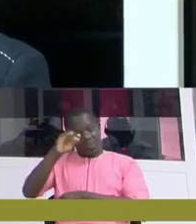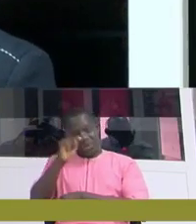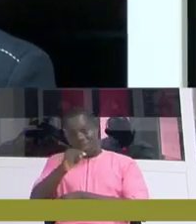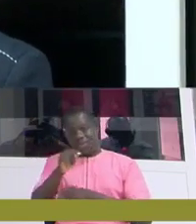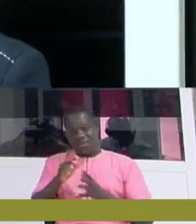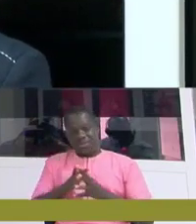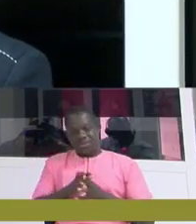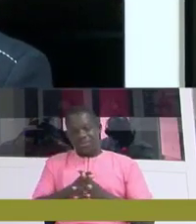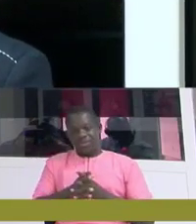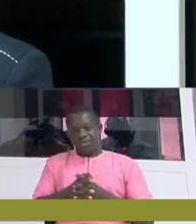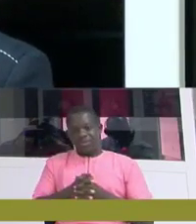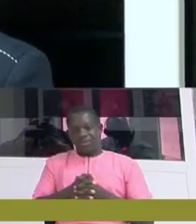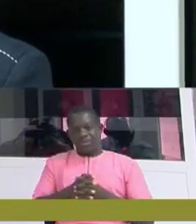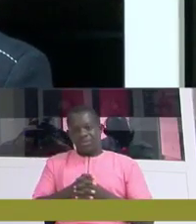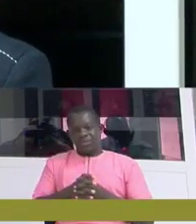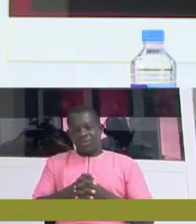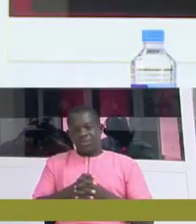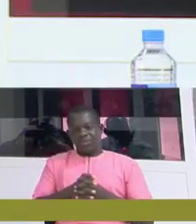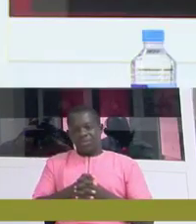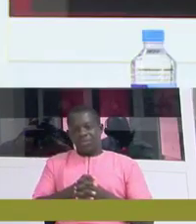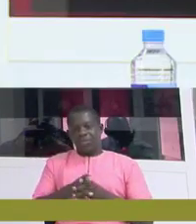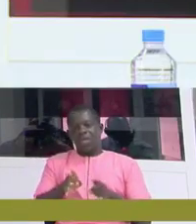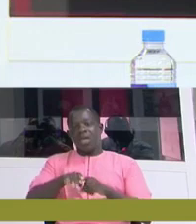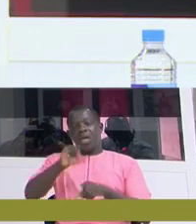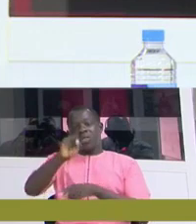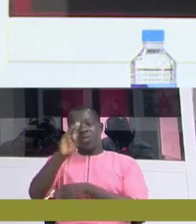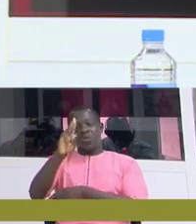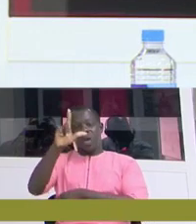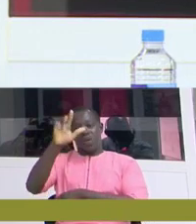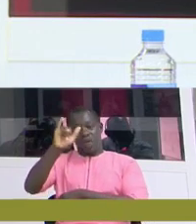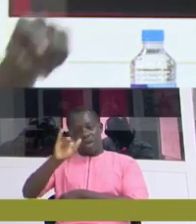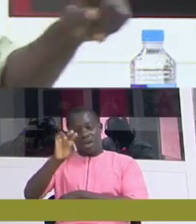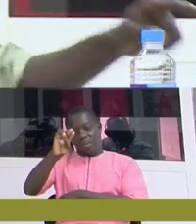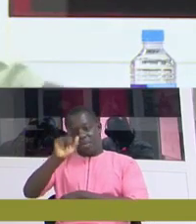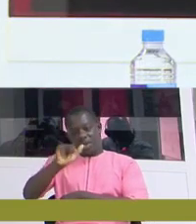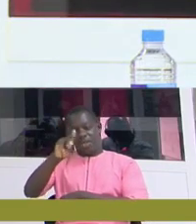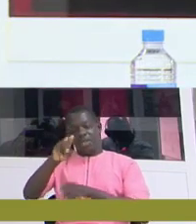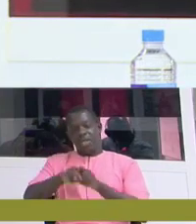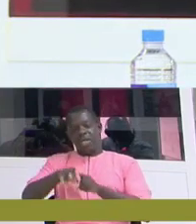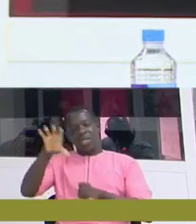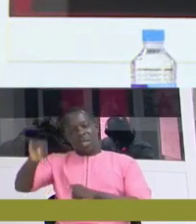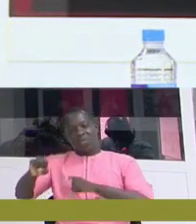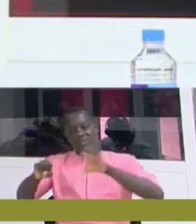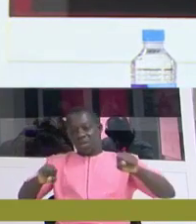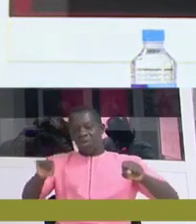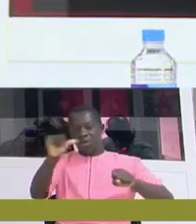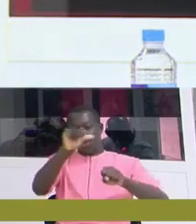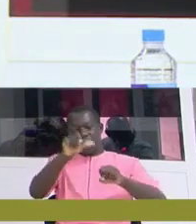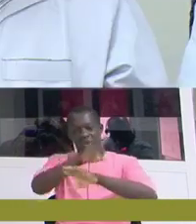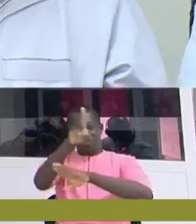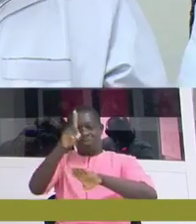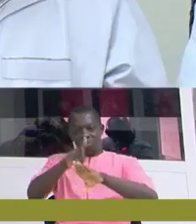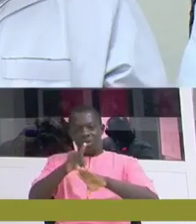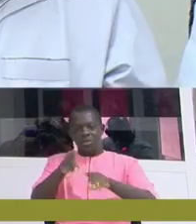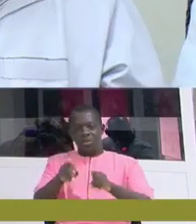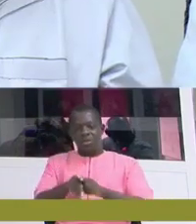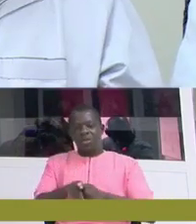Tela kundu. He chopped. Suleiman ye kara domuta. Suleiman held onto one side. He held onto one side.